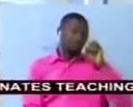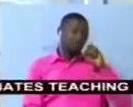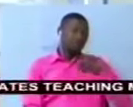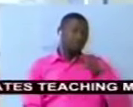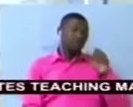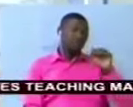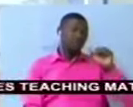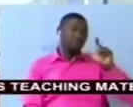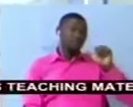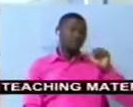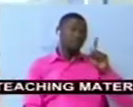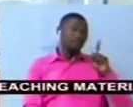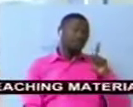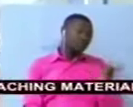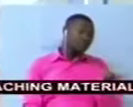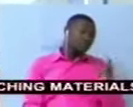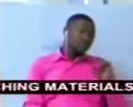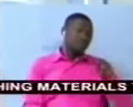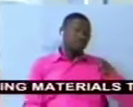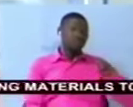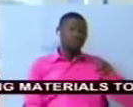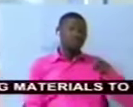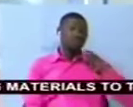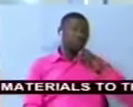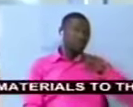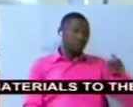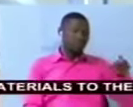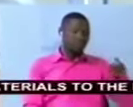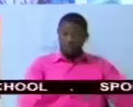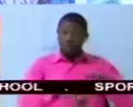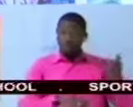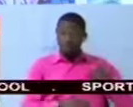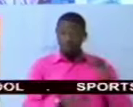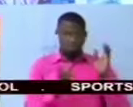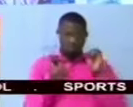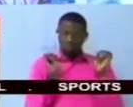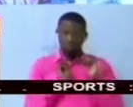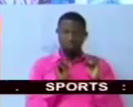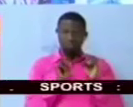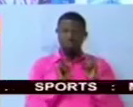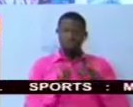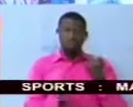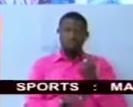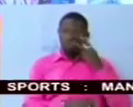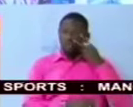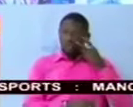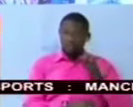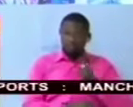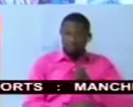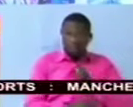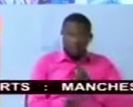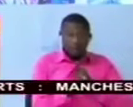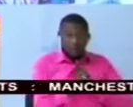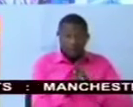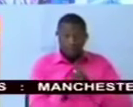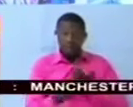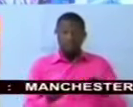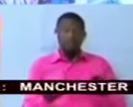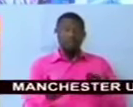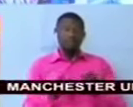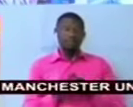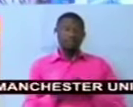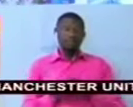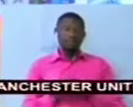anybody, but you saw him only threatening to. Wa fi ne ka woné nga né Lamin Dabo daf doon xuppé rek way gisulo mu xati